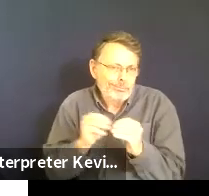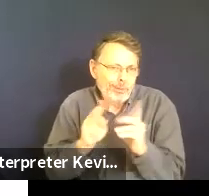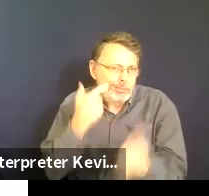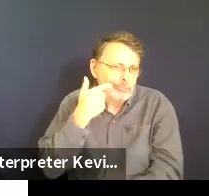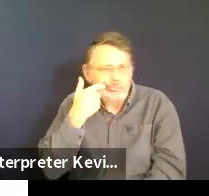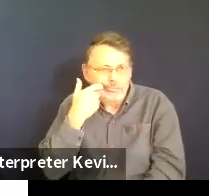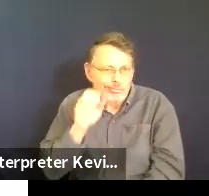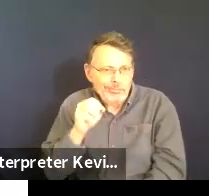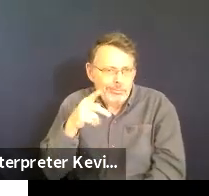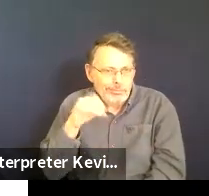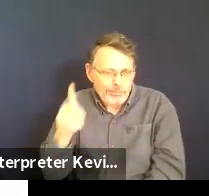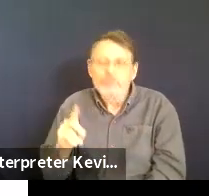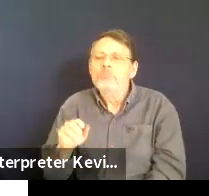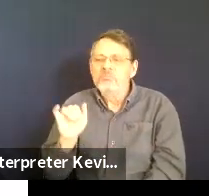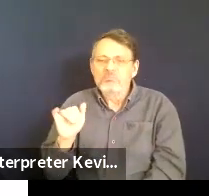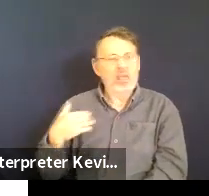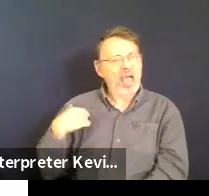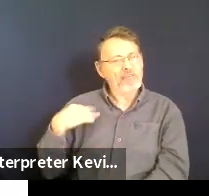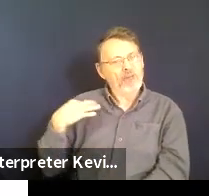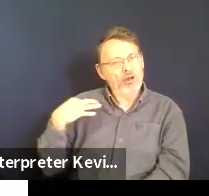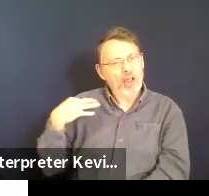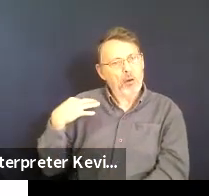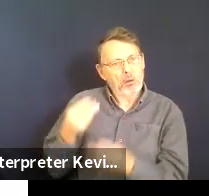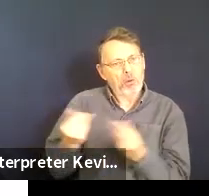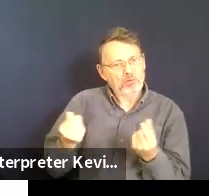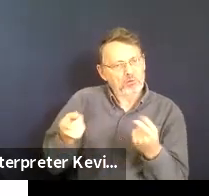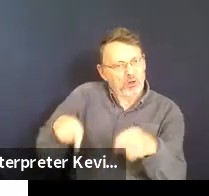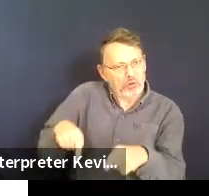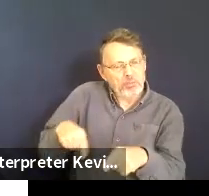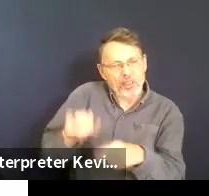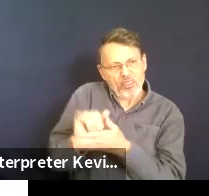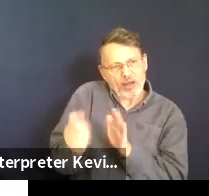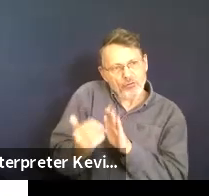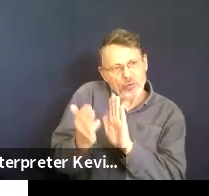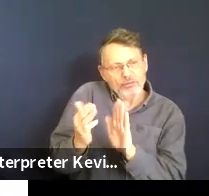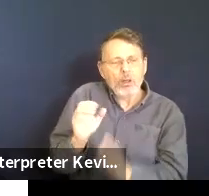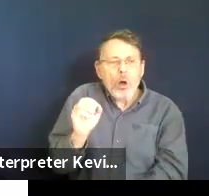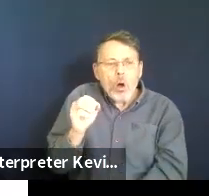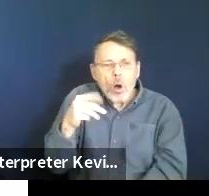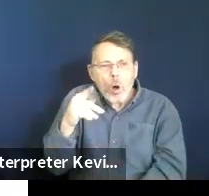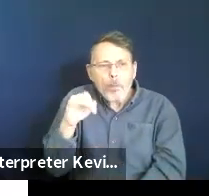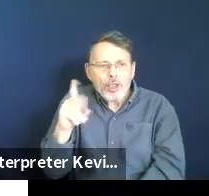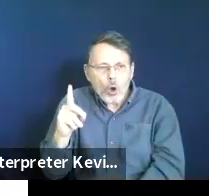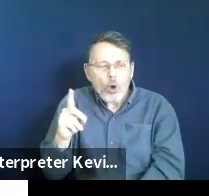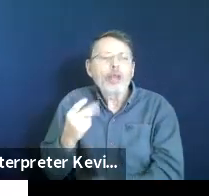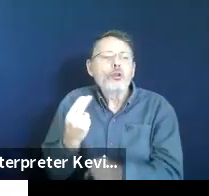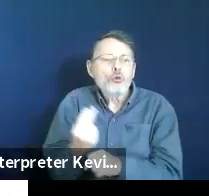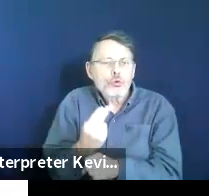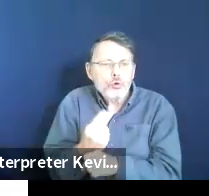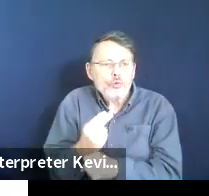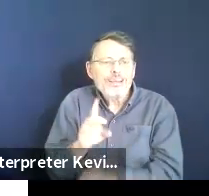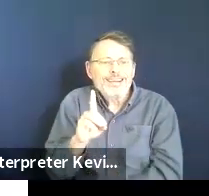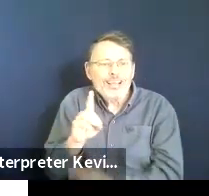that reached a voluntary resolution agreement that addressed opioid use disorder as a